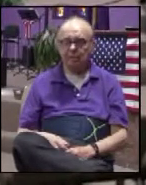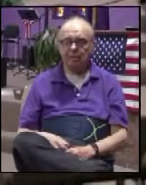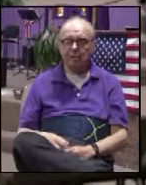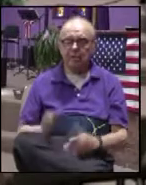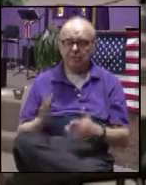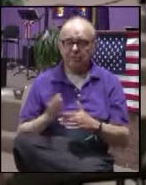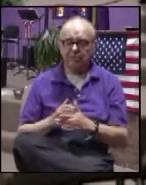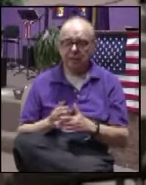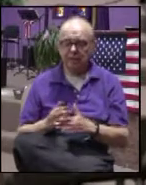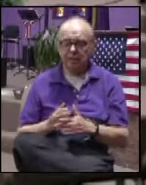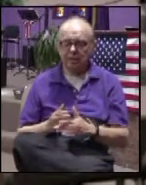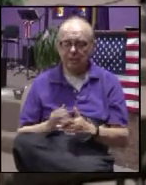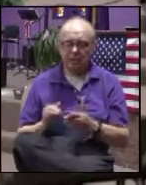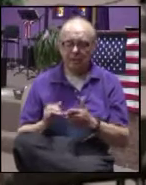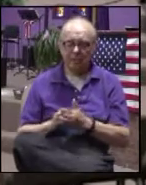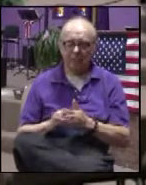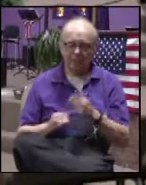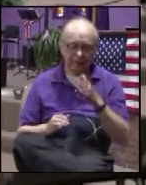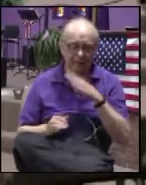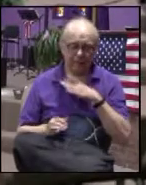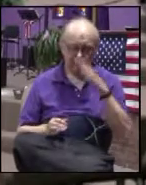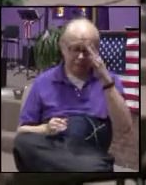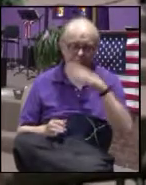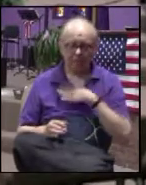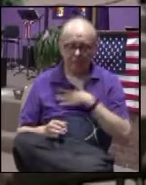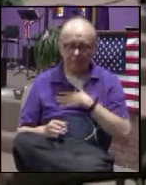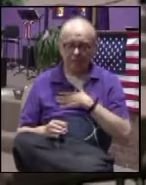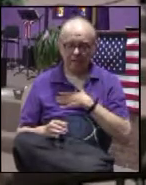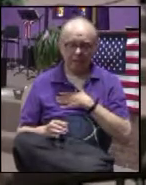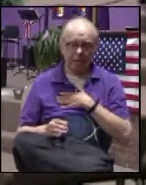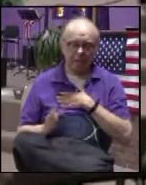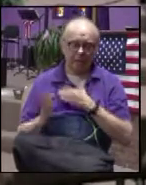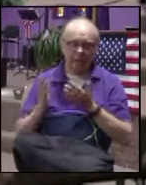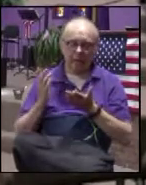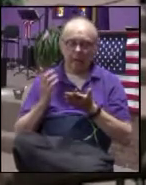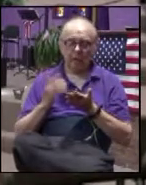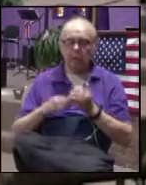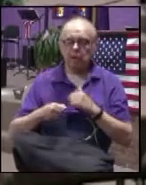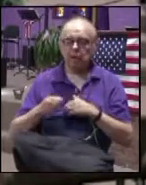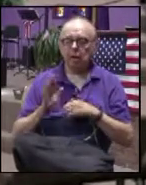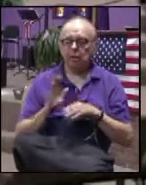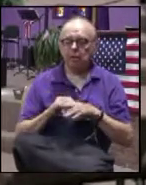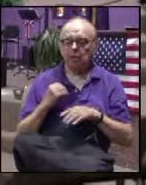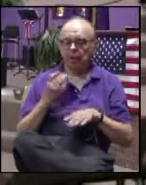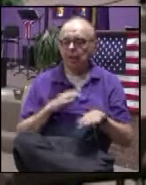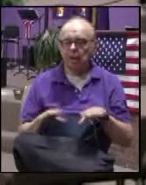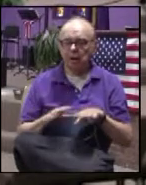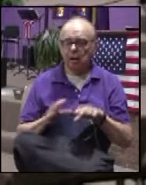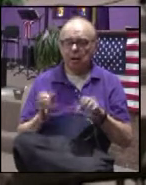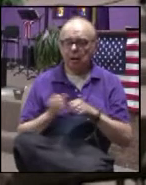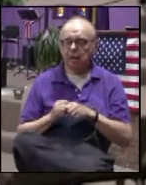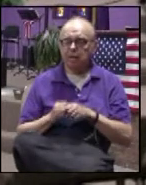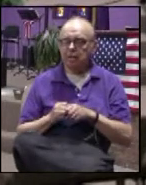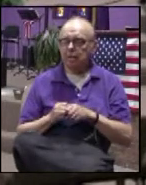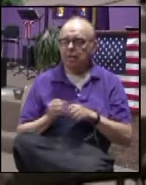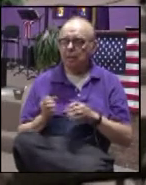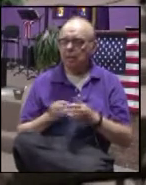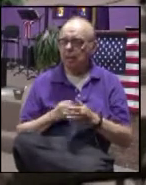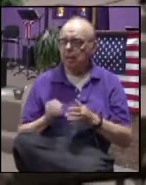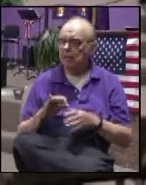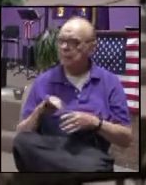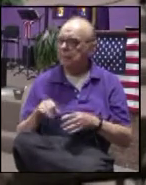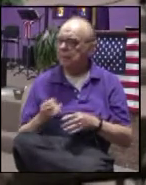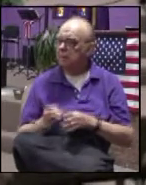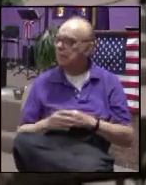Sharing. That, ladies and gentlemen, is what God's called us to do. So as we get a song of an